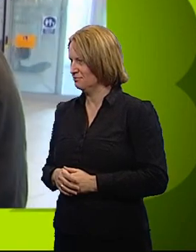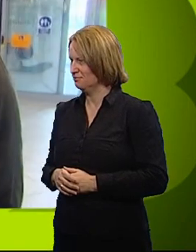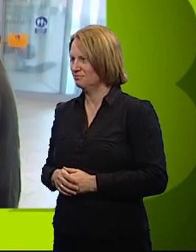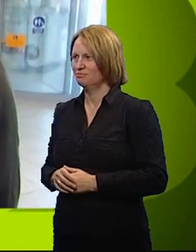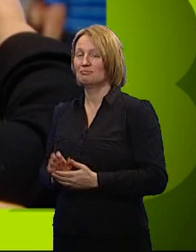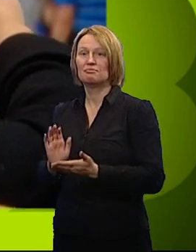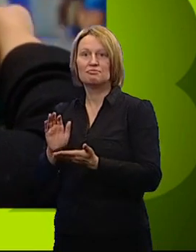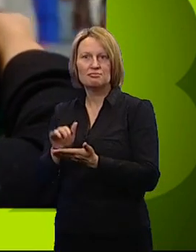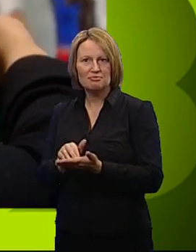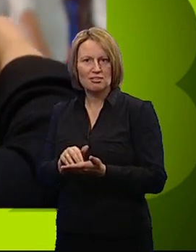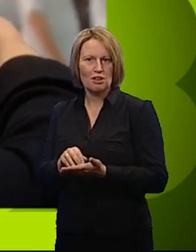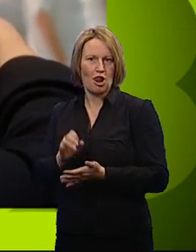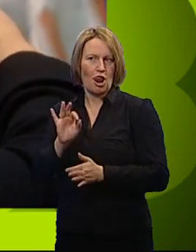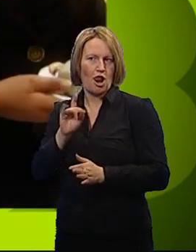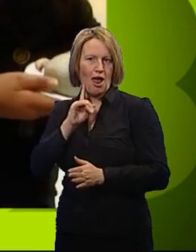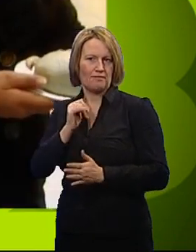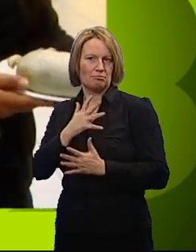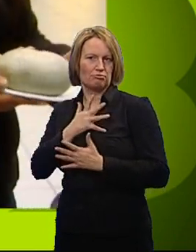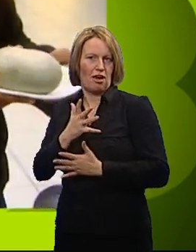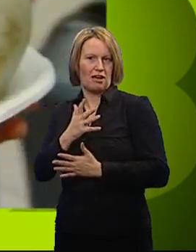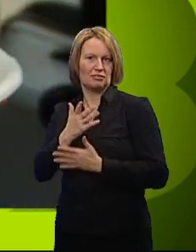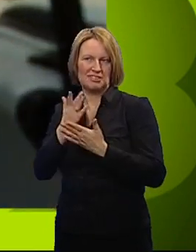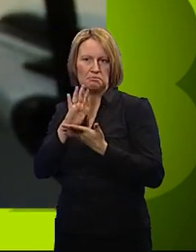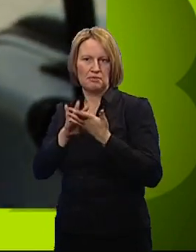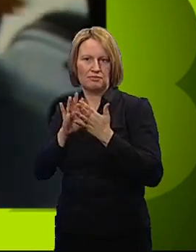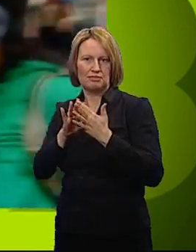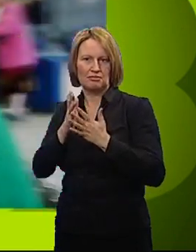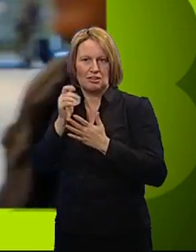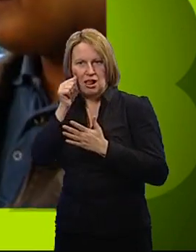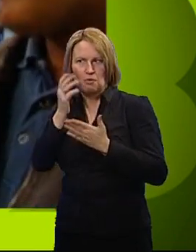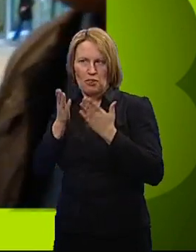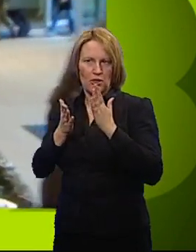Once they arrive, the girls have one last little surprise to see if Mum and